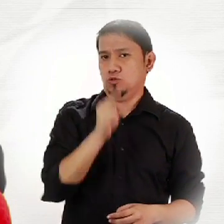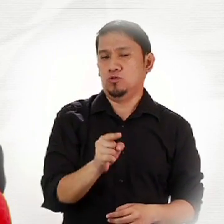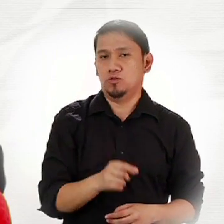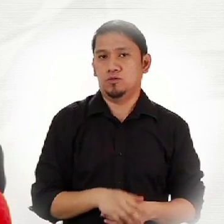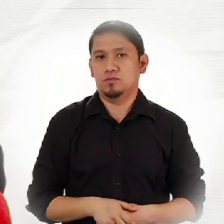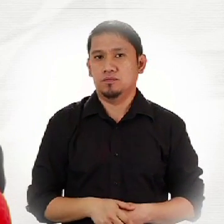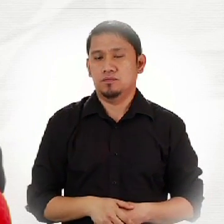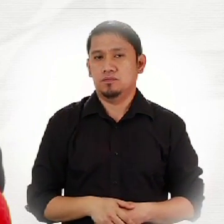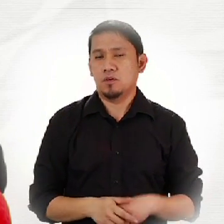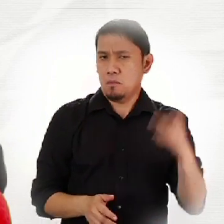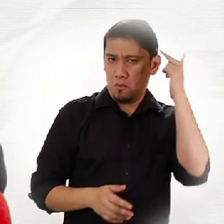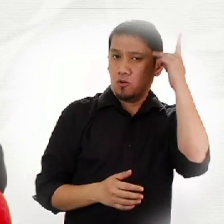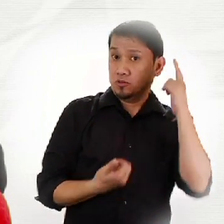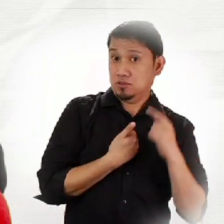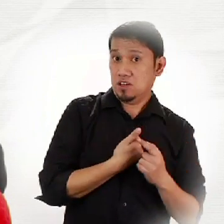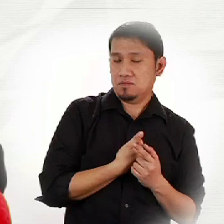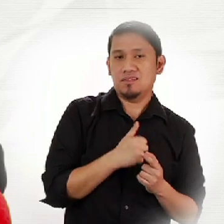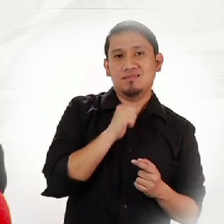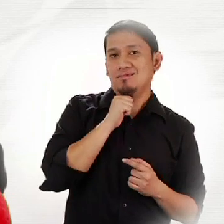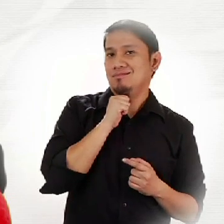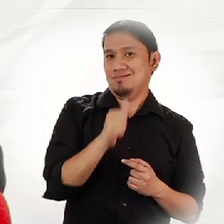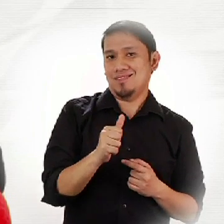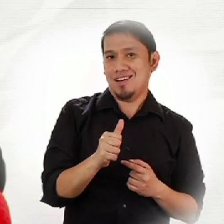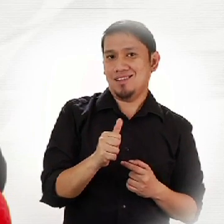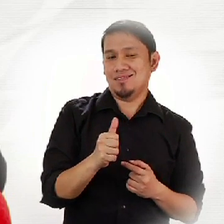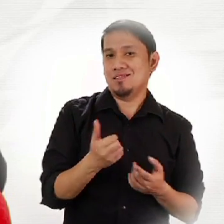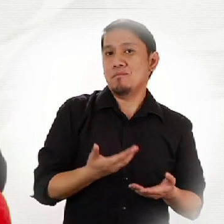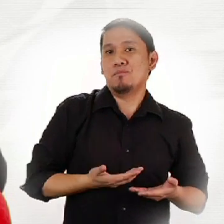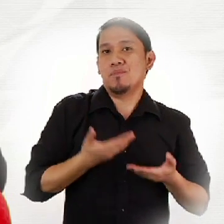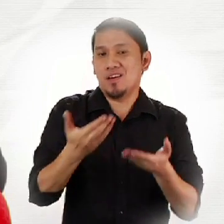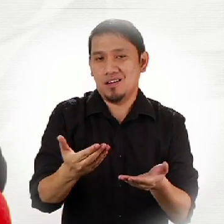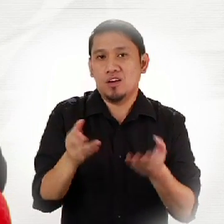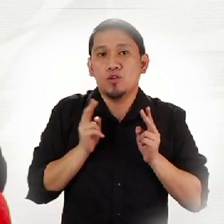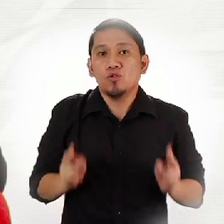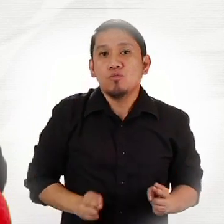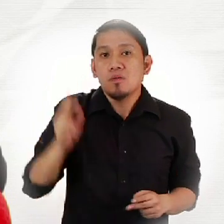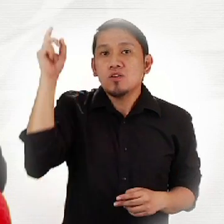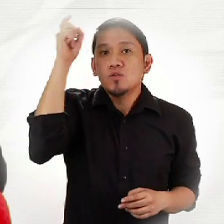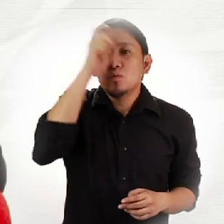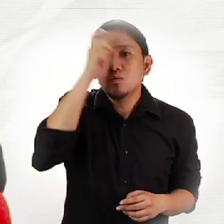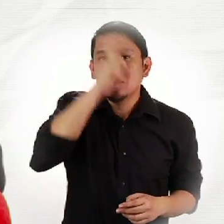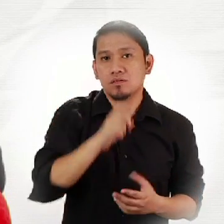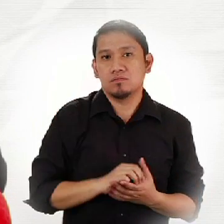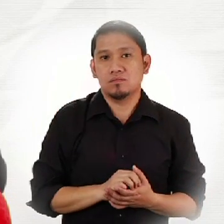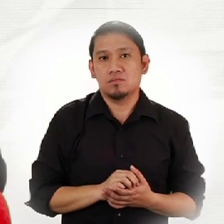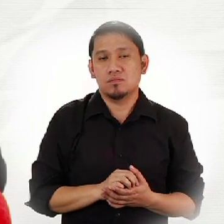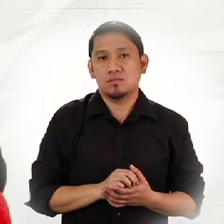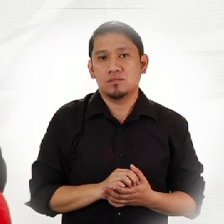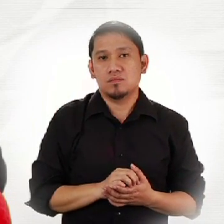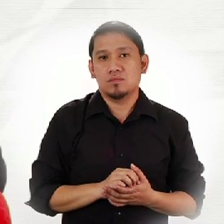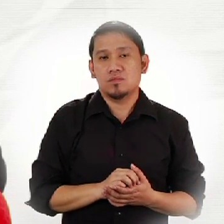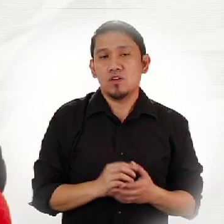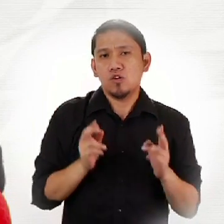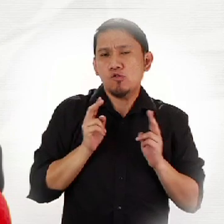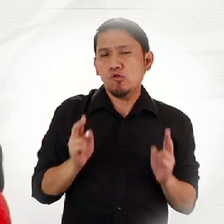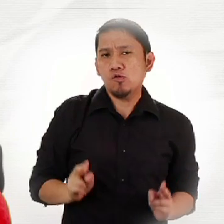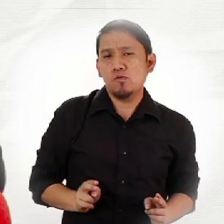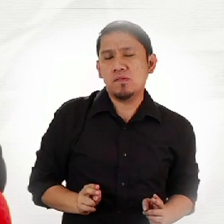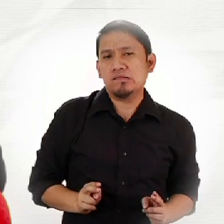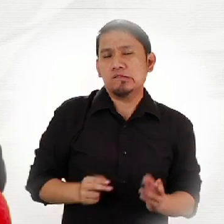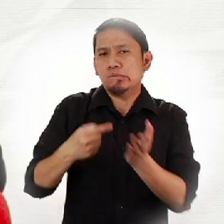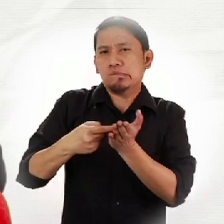he does not bring human wisdom, human rhetoric,